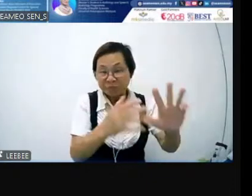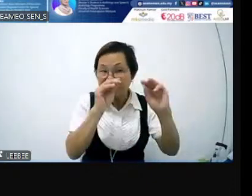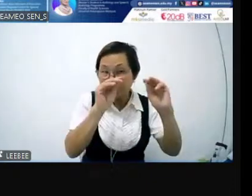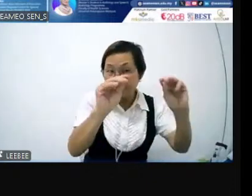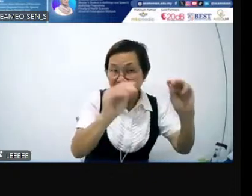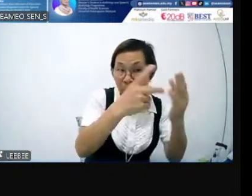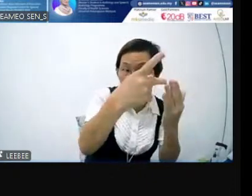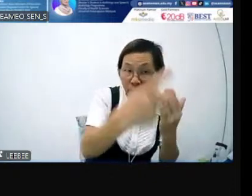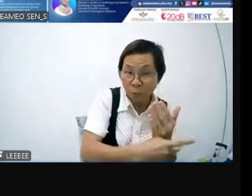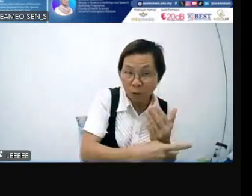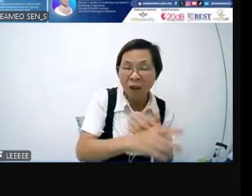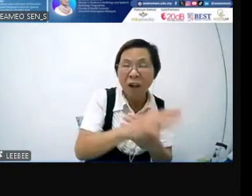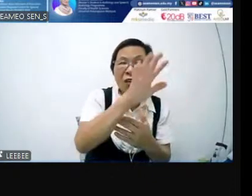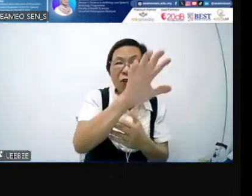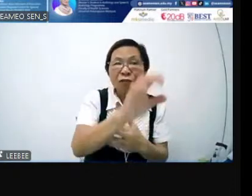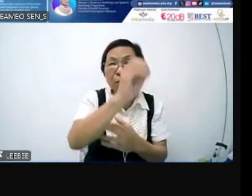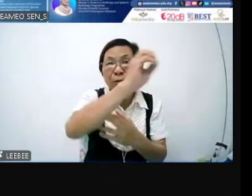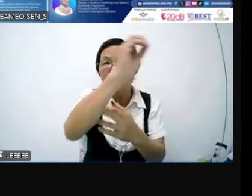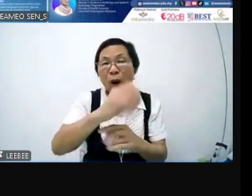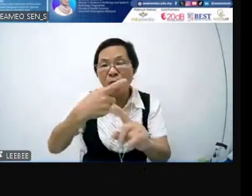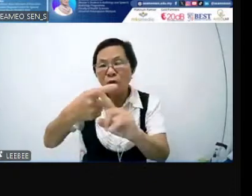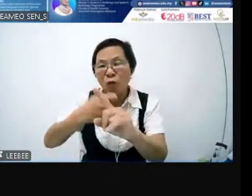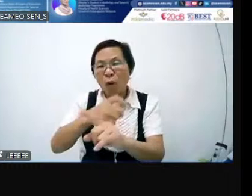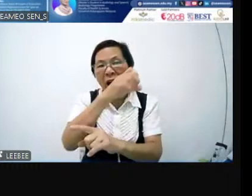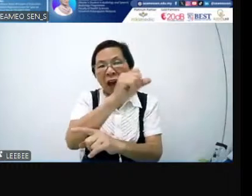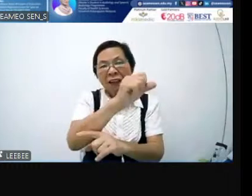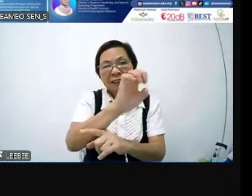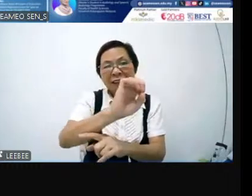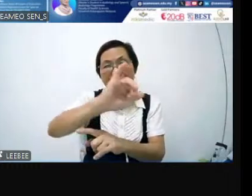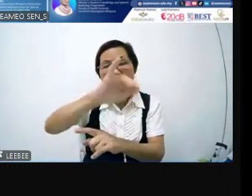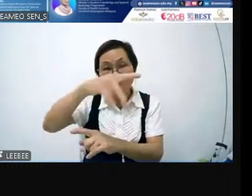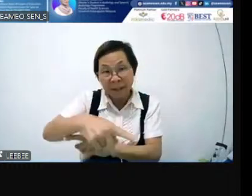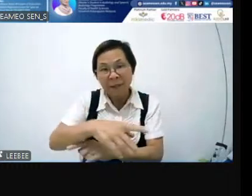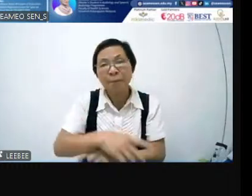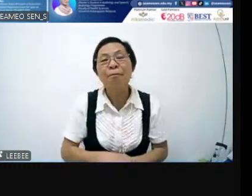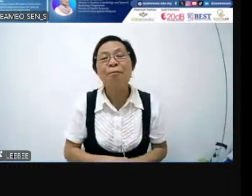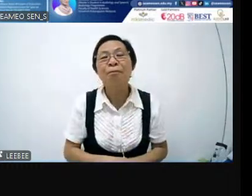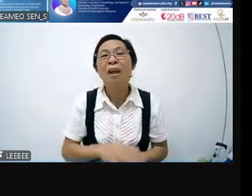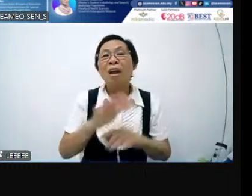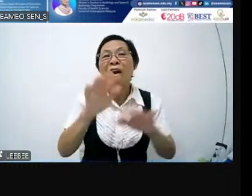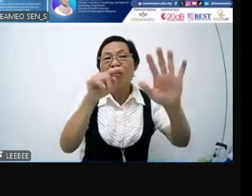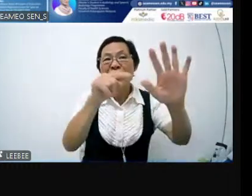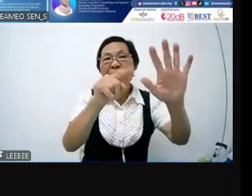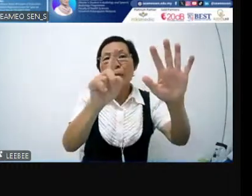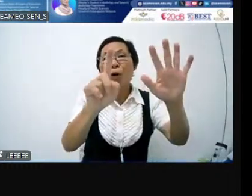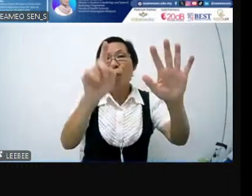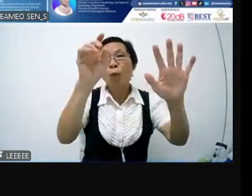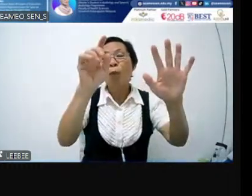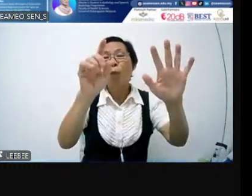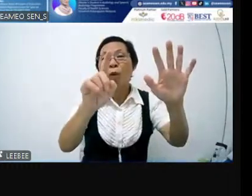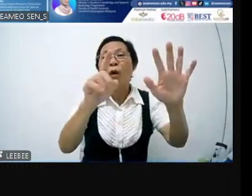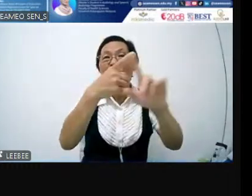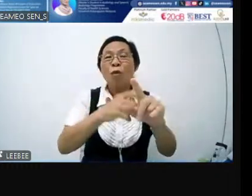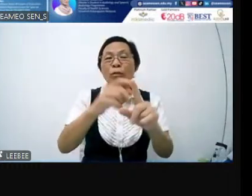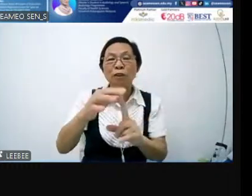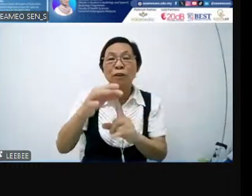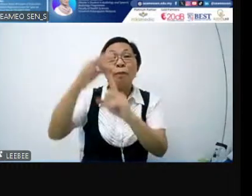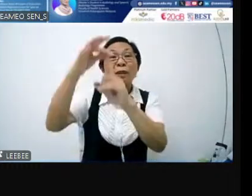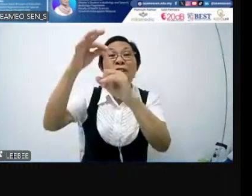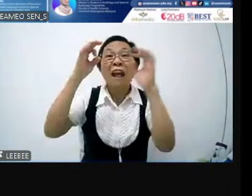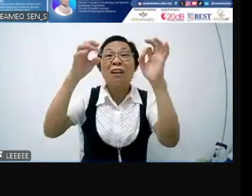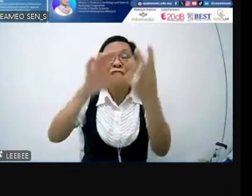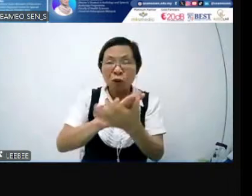programs, 50% were from SEIP, 35.1% from special education schools,